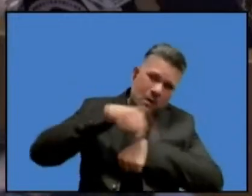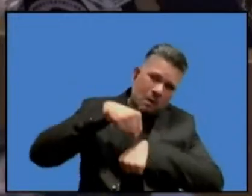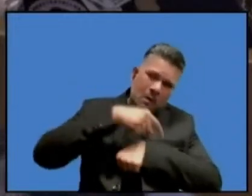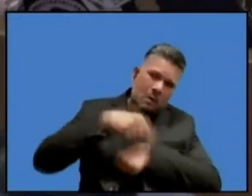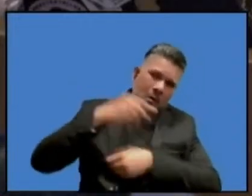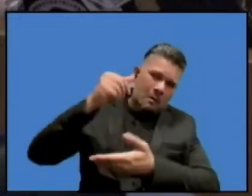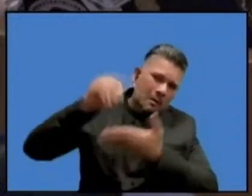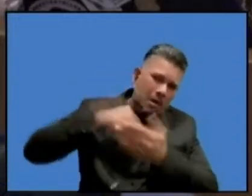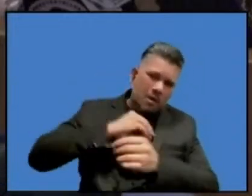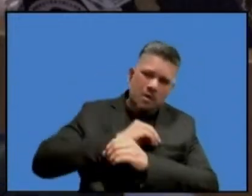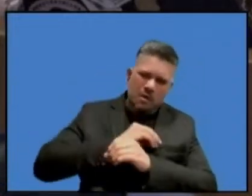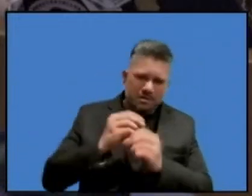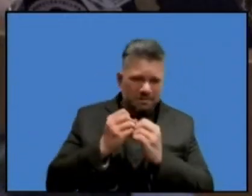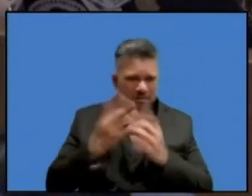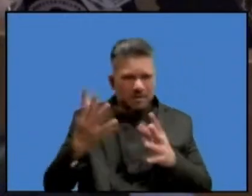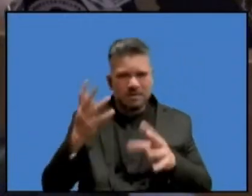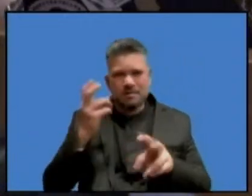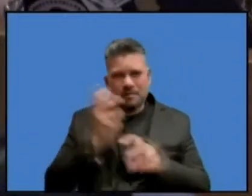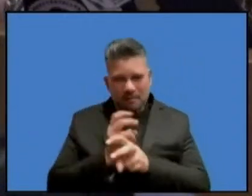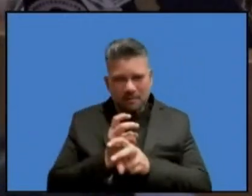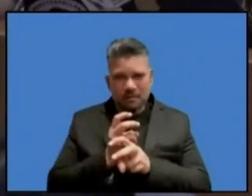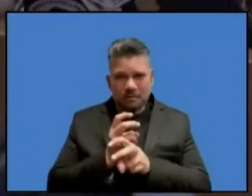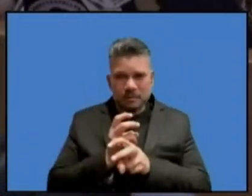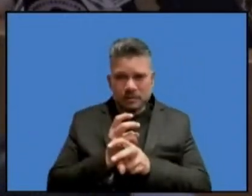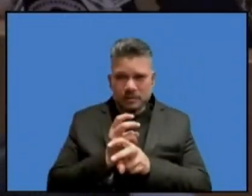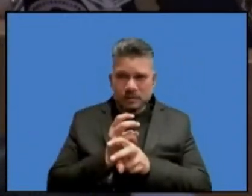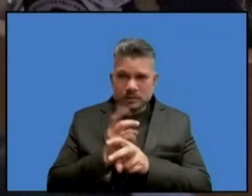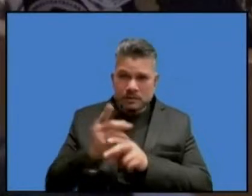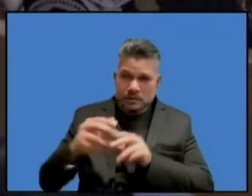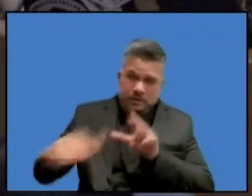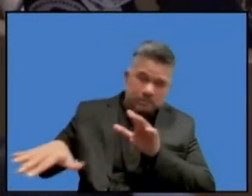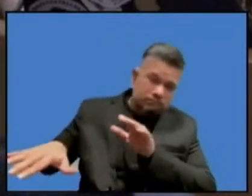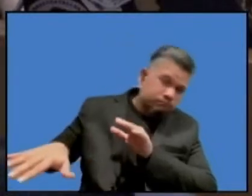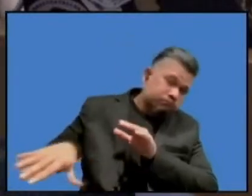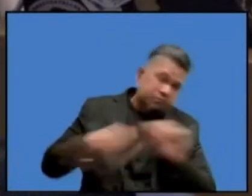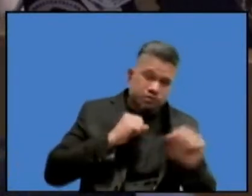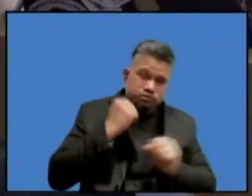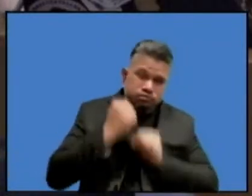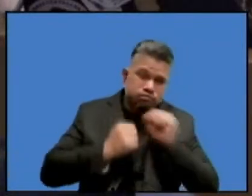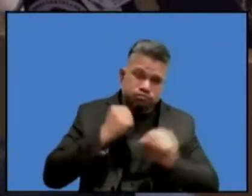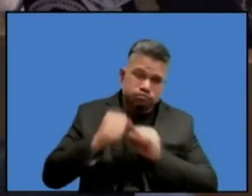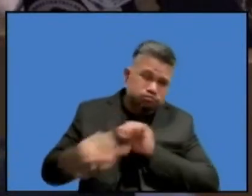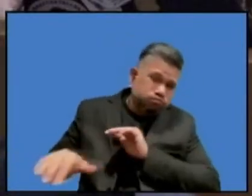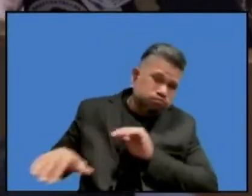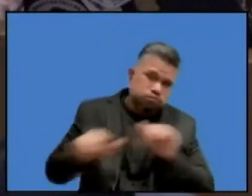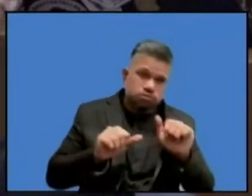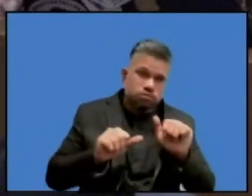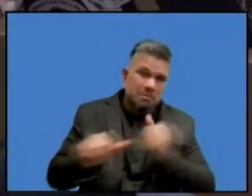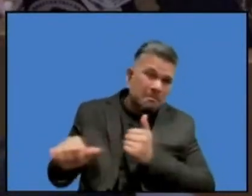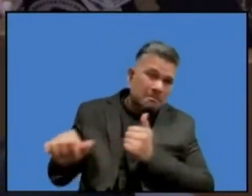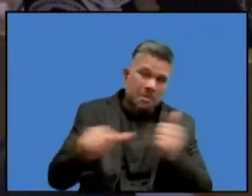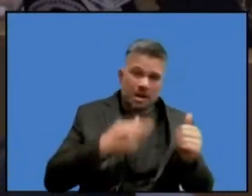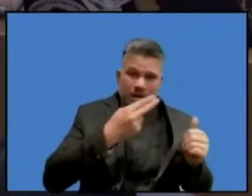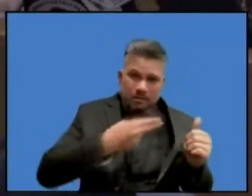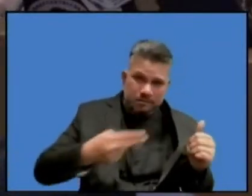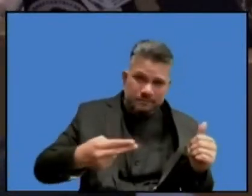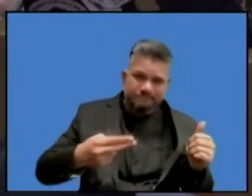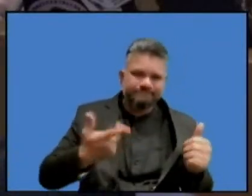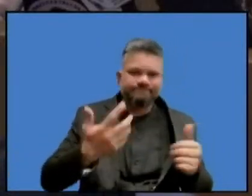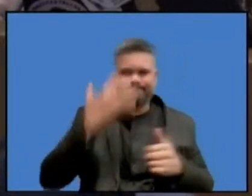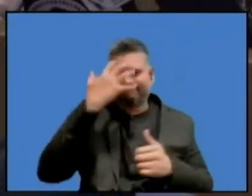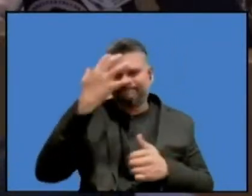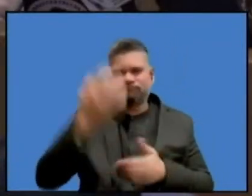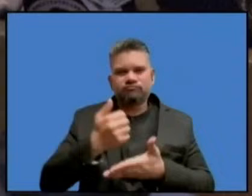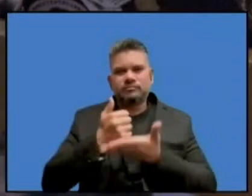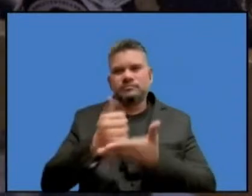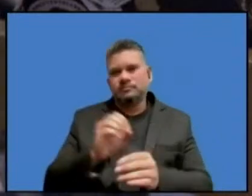manage to escape, they do not necessarily get proper protection and return assistance from the government.